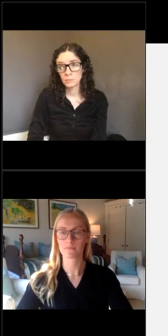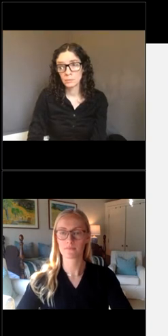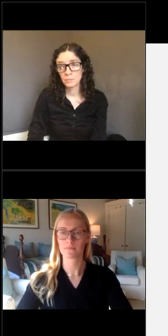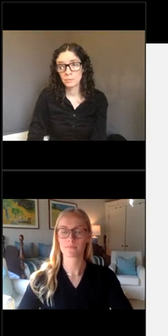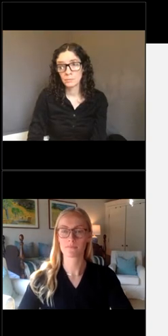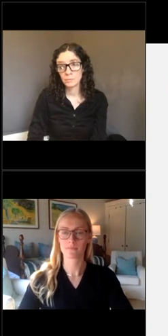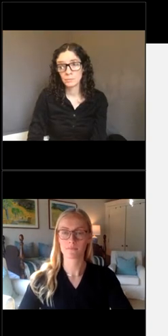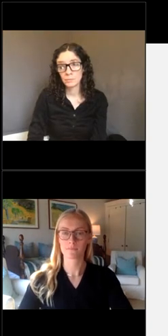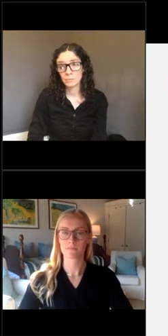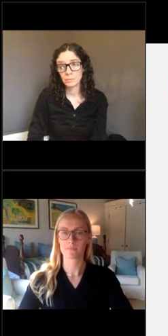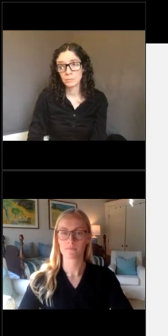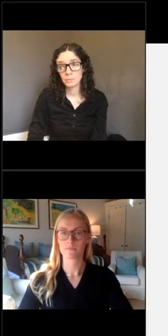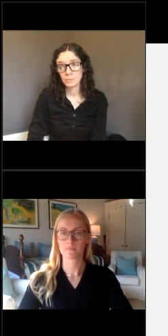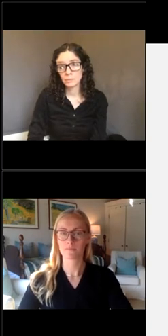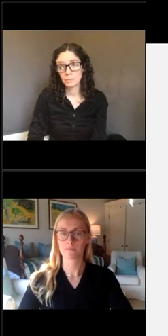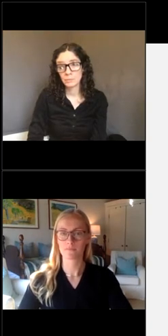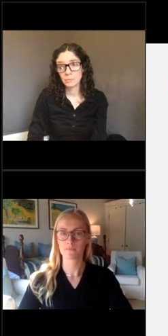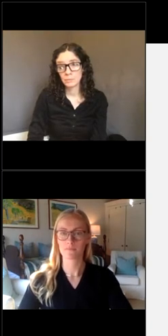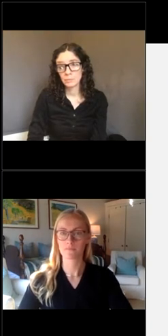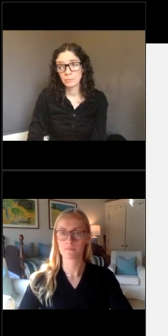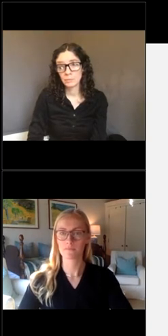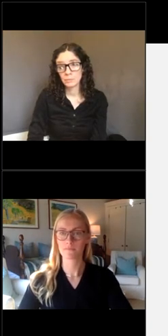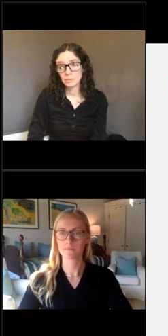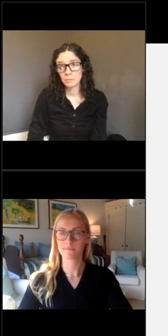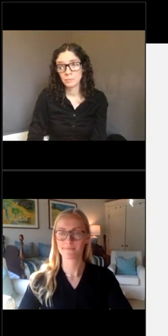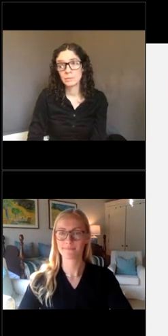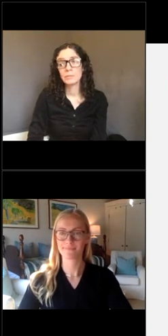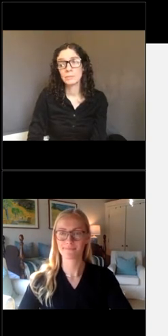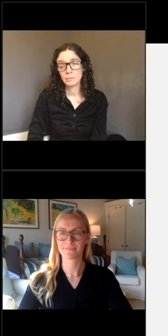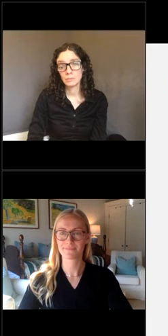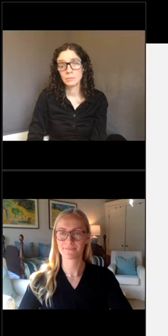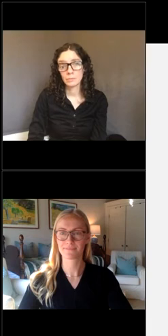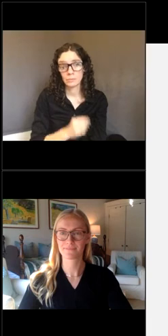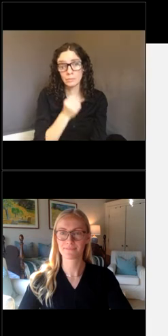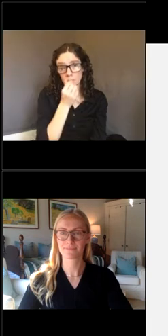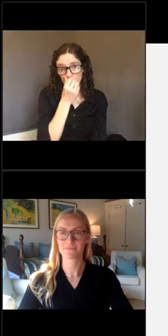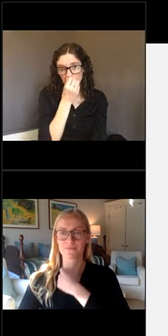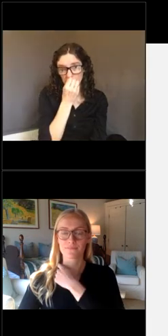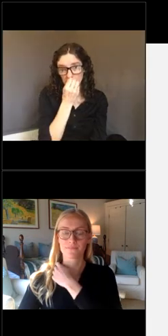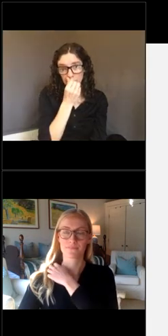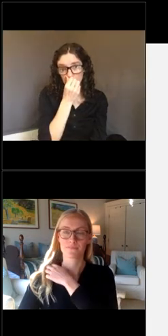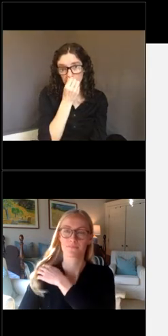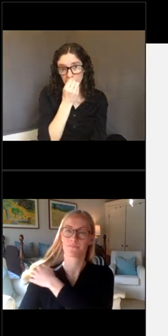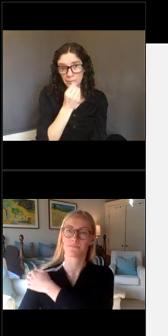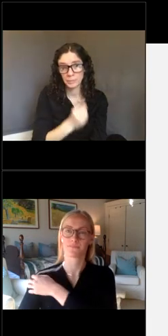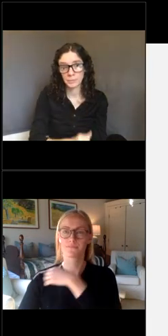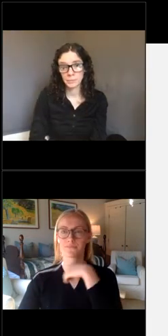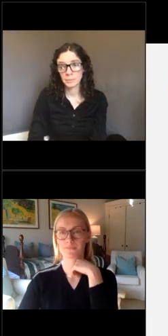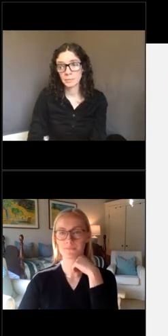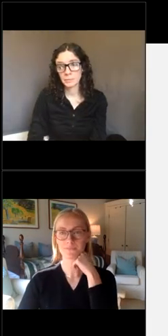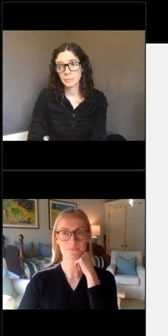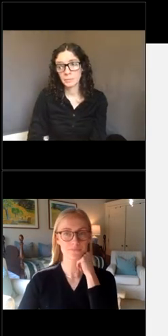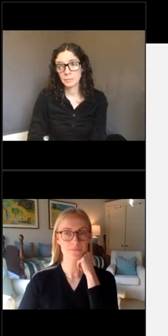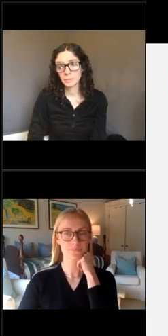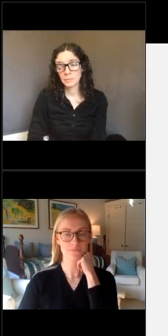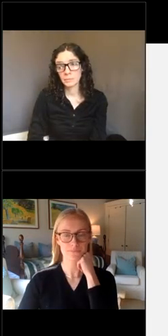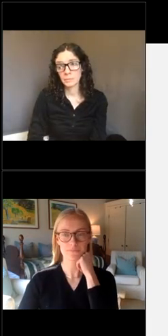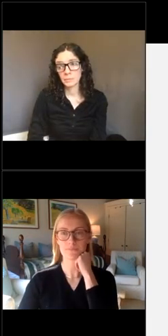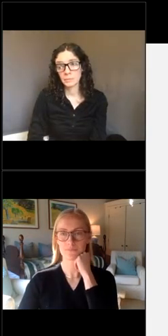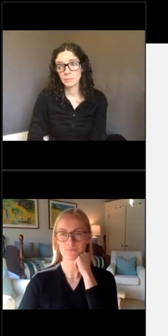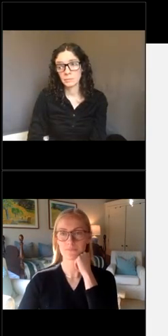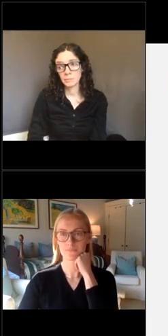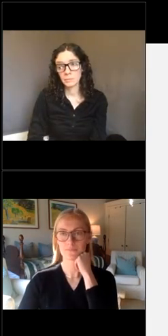policy, that we need to use technology, as I mentioned before, and that we're already learning lessons.